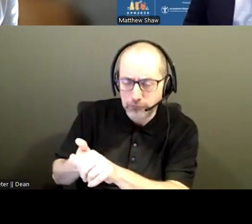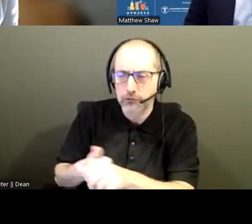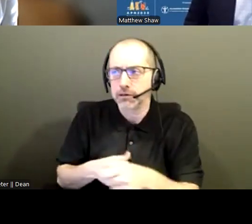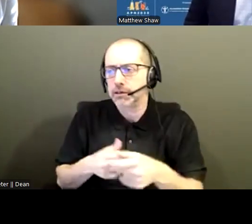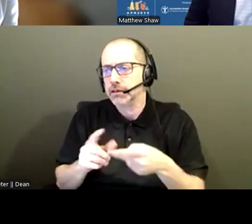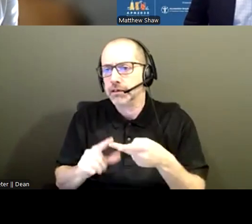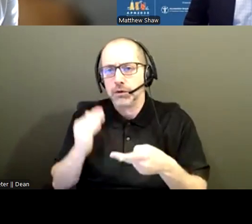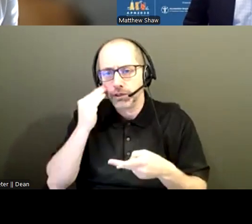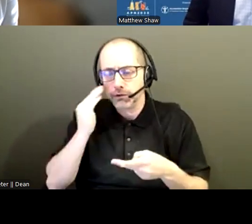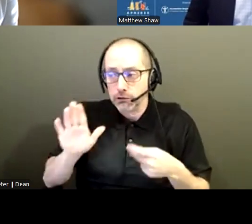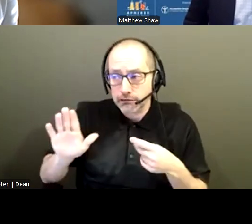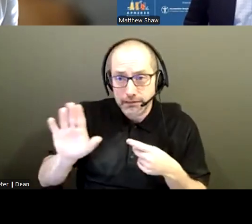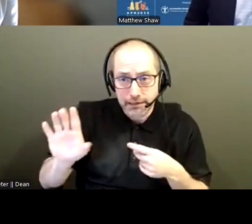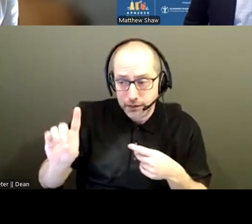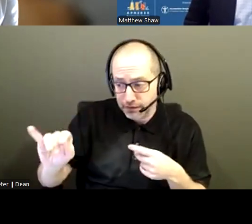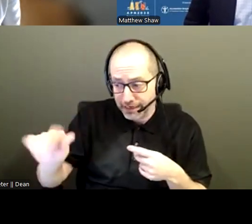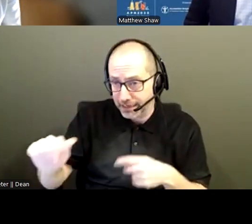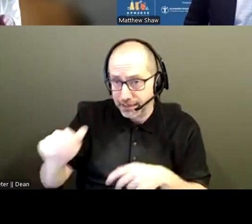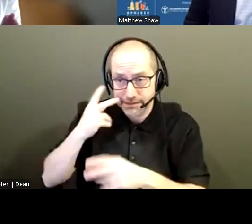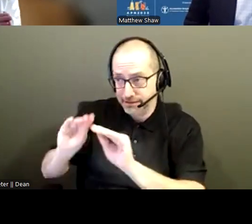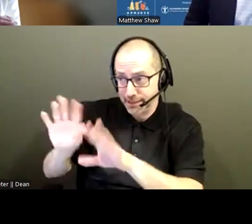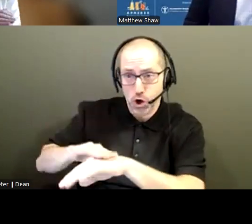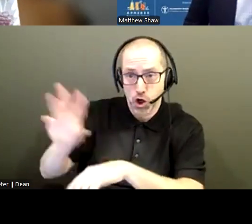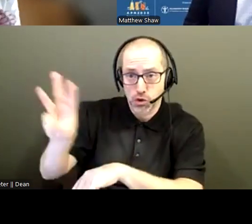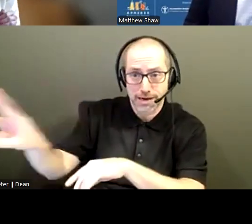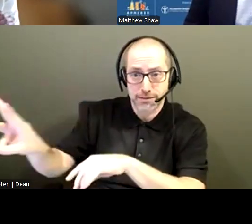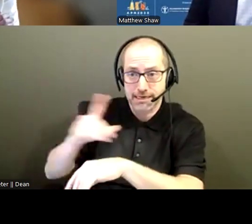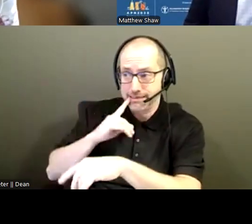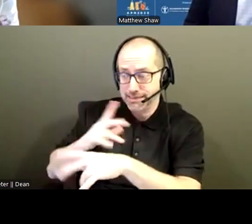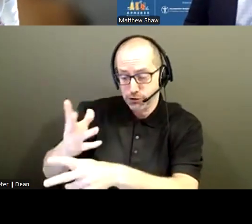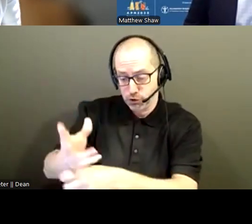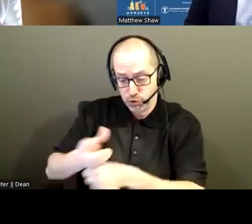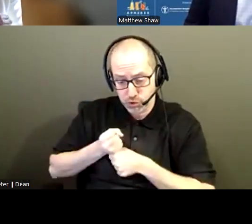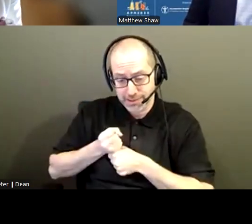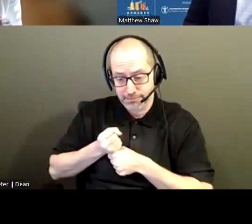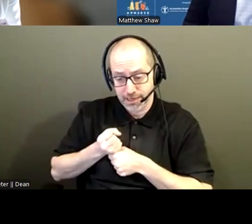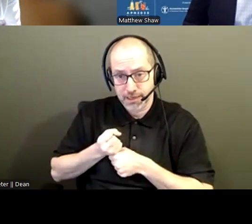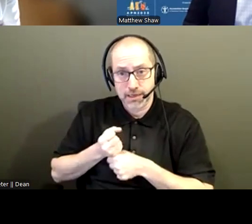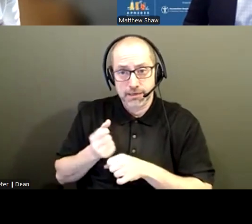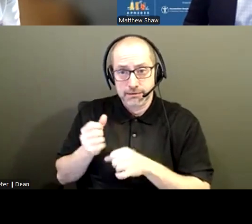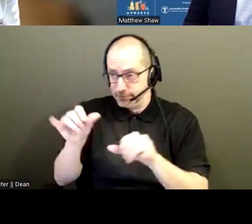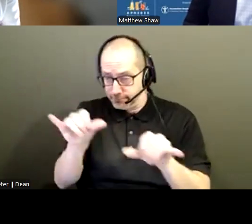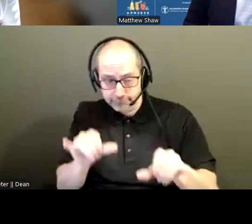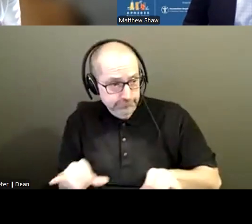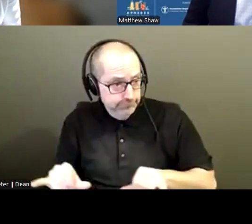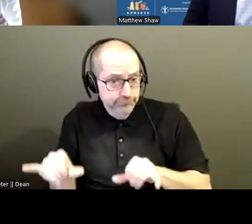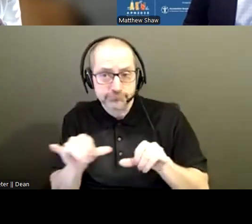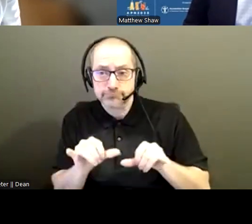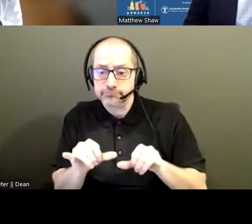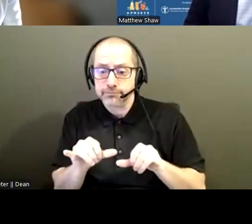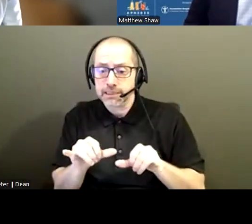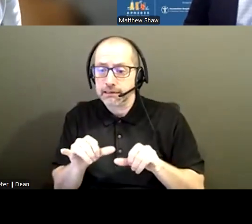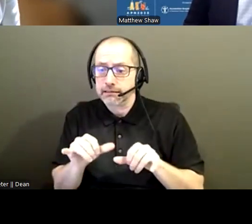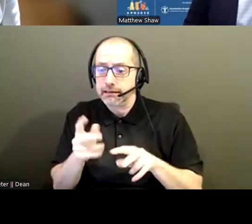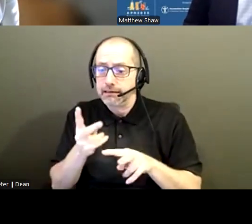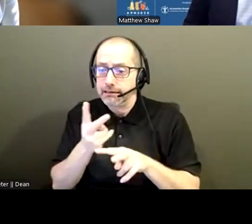as they clearly say on their website, in order to retain consistency, they've kept intact